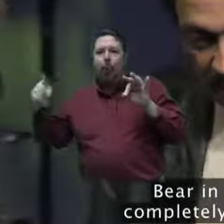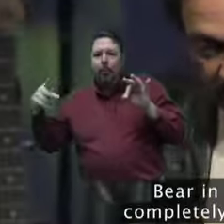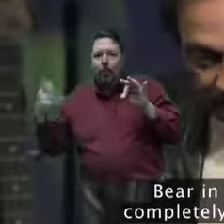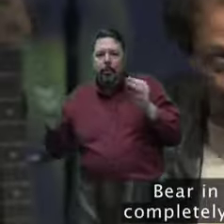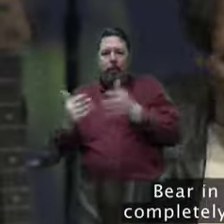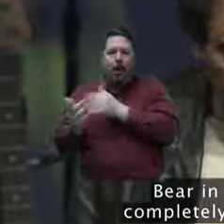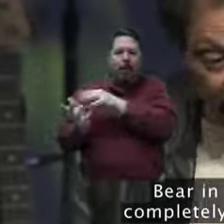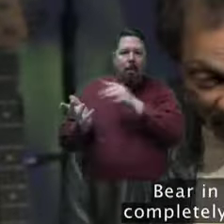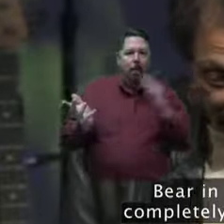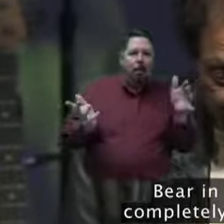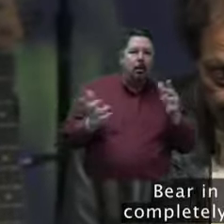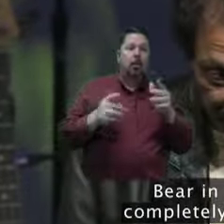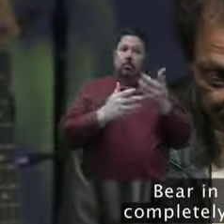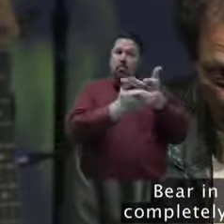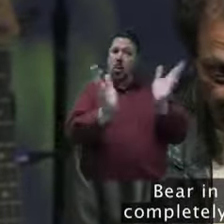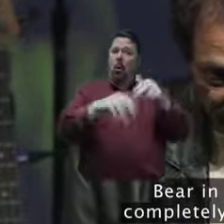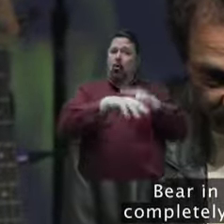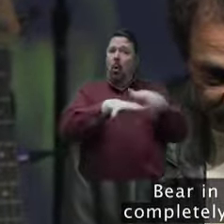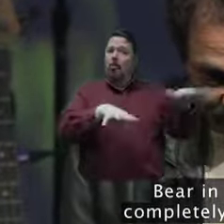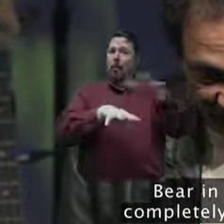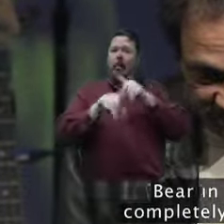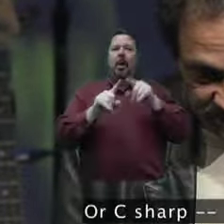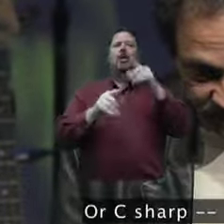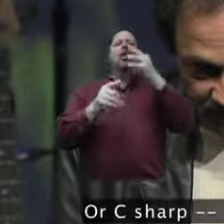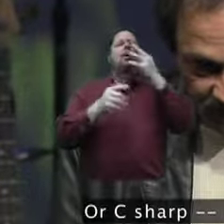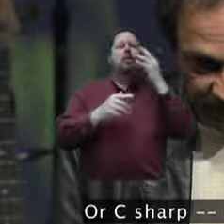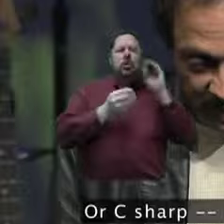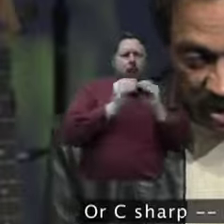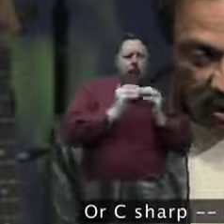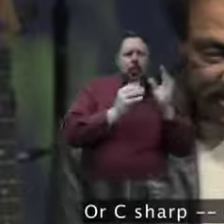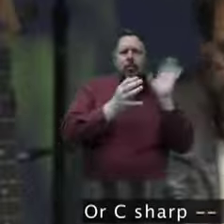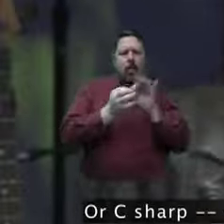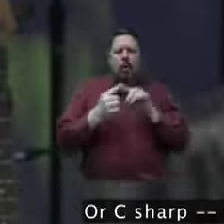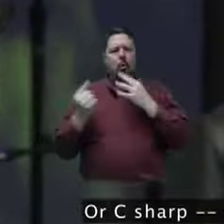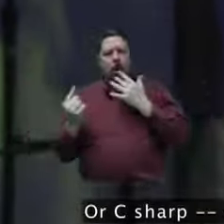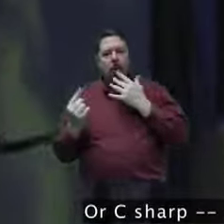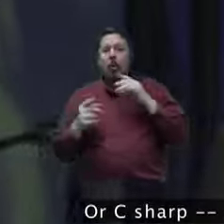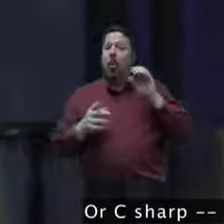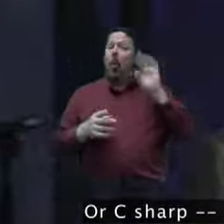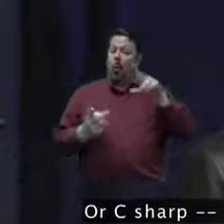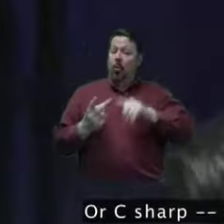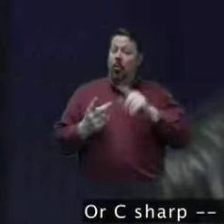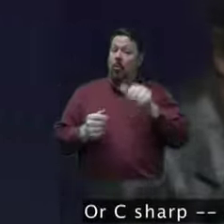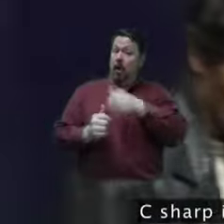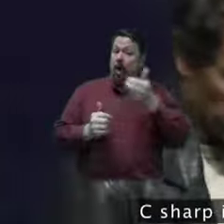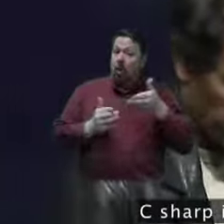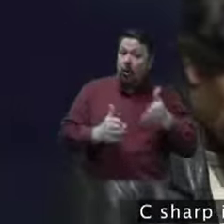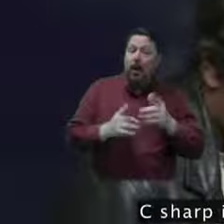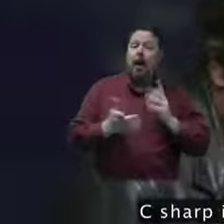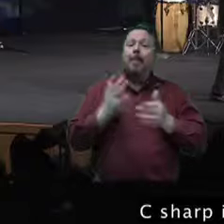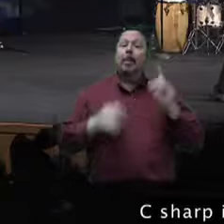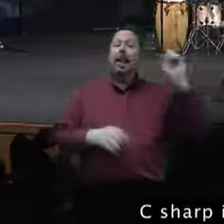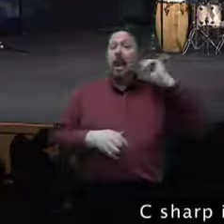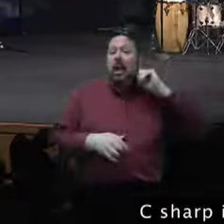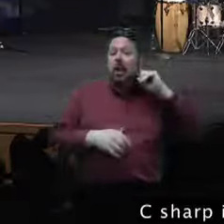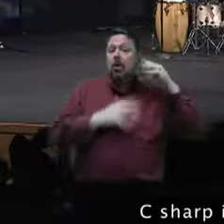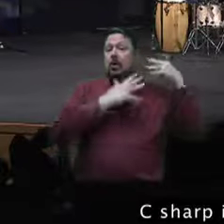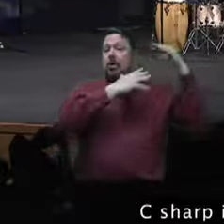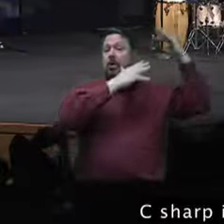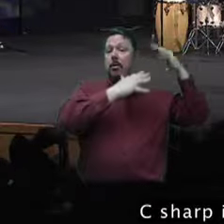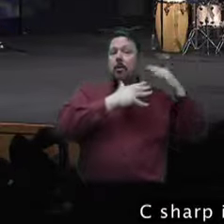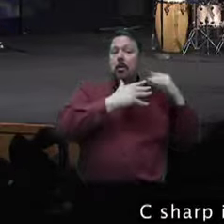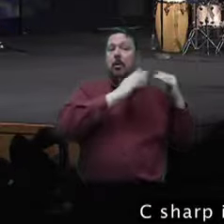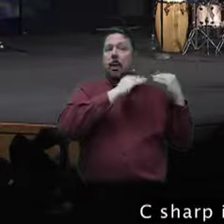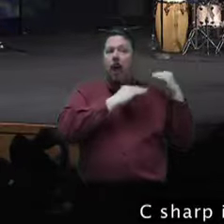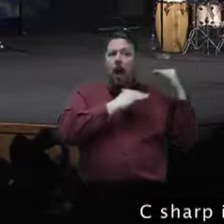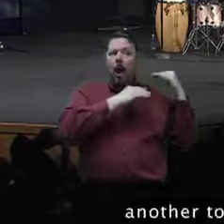Okay? Bear in mind these people are completely normal in other respects. Okay? Or C sharp. Sometimes tones evoke color. C sharp is blue.